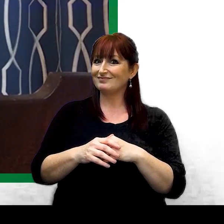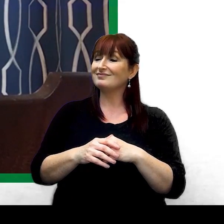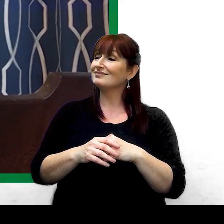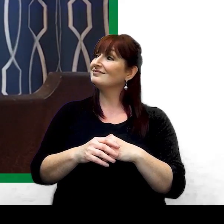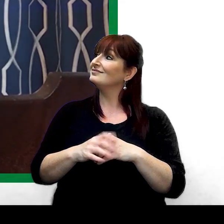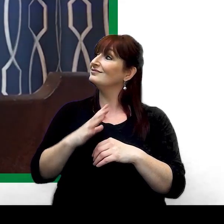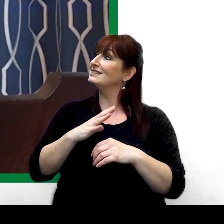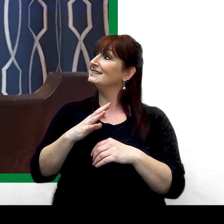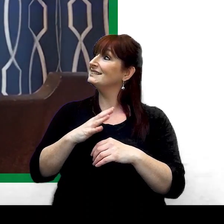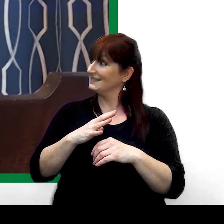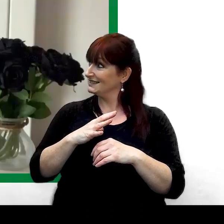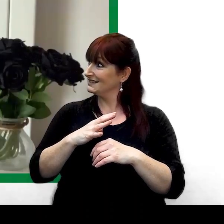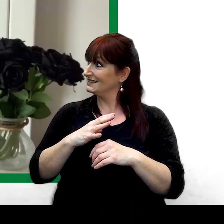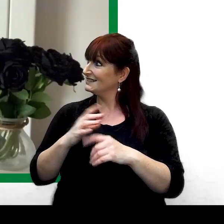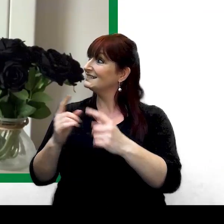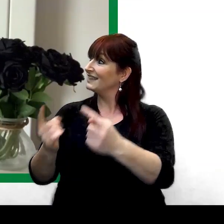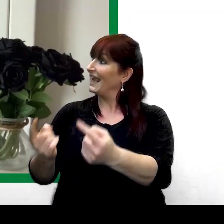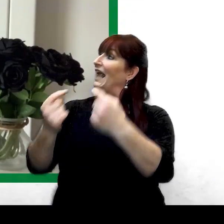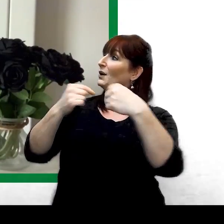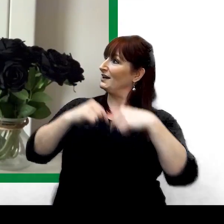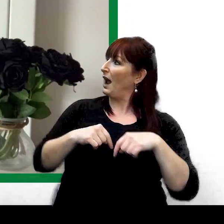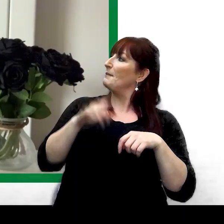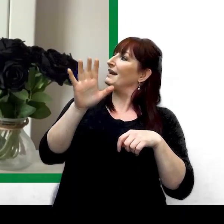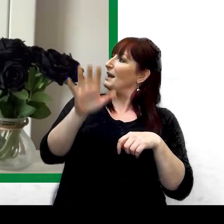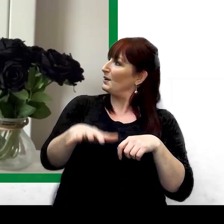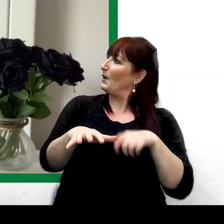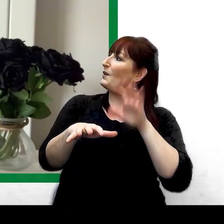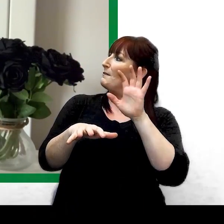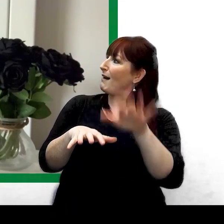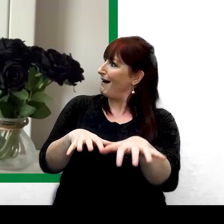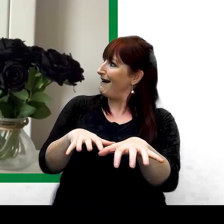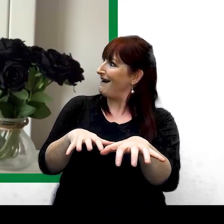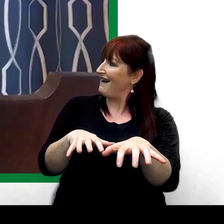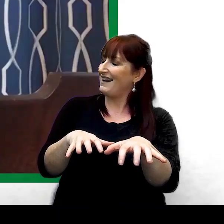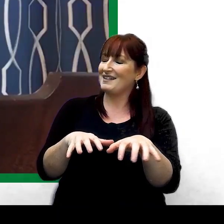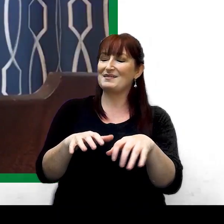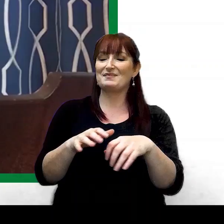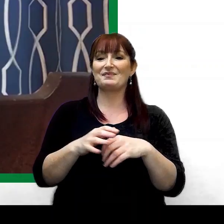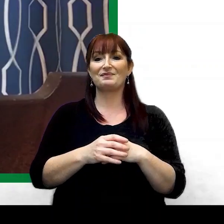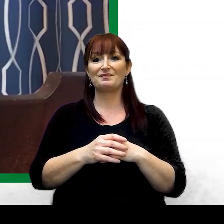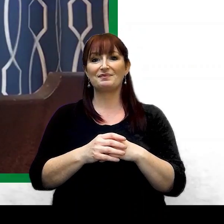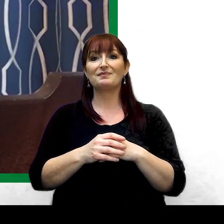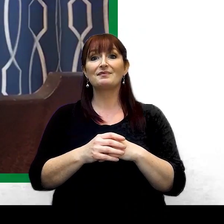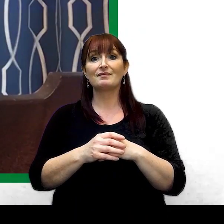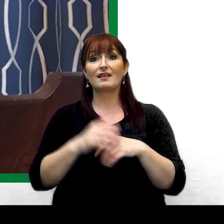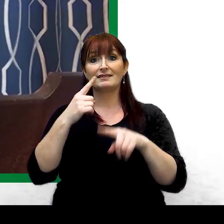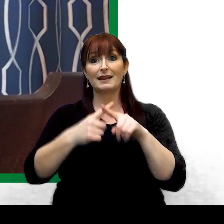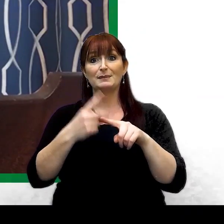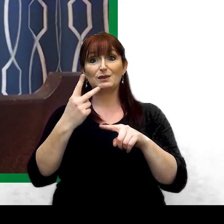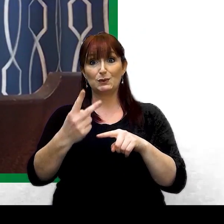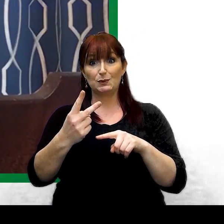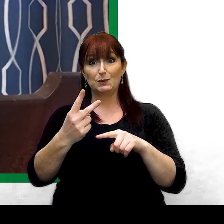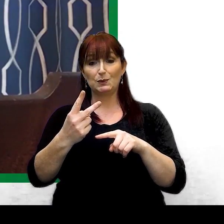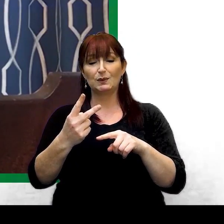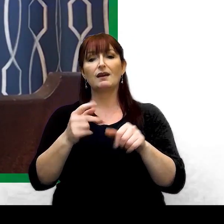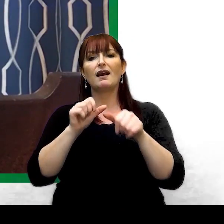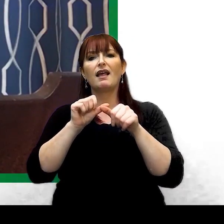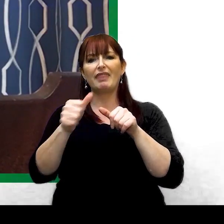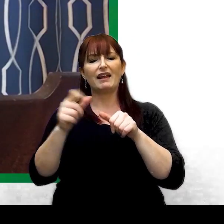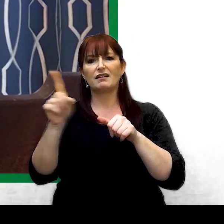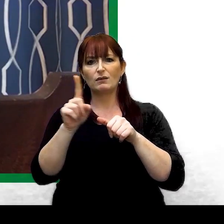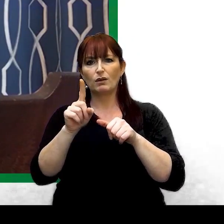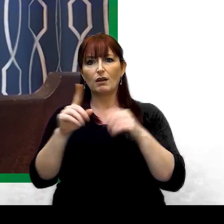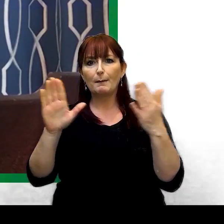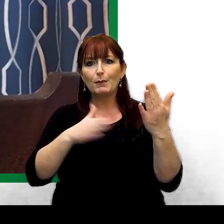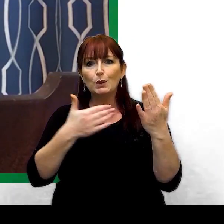4. 3, 4, 1. Ingonyama Nengwe Wema. Great, so we have that twice. Then we have what we call a key